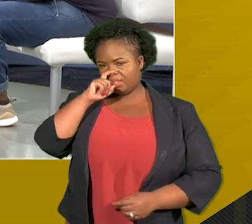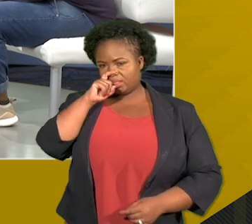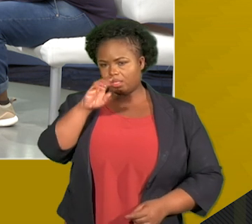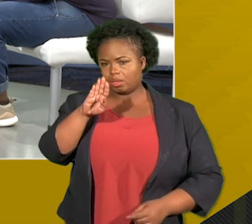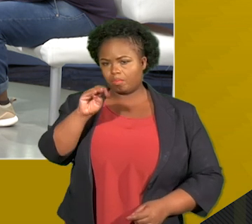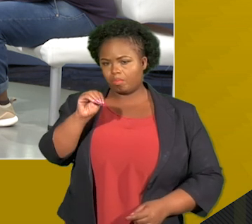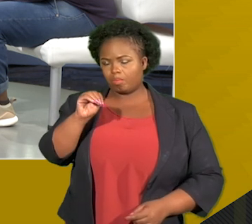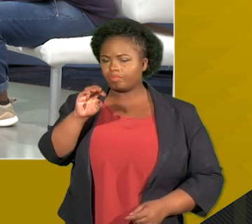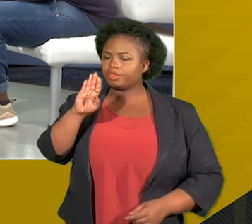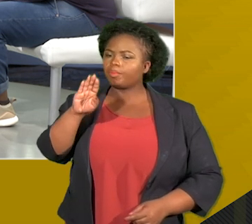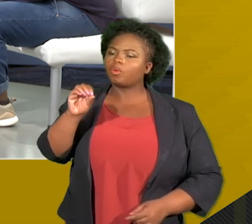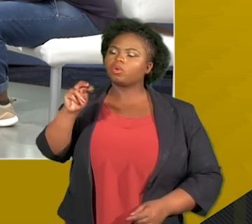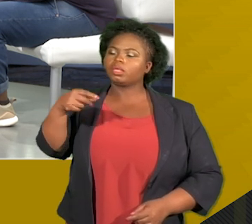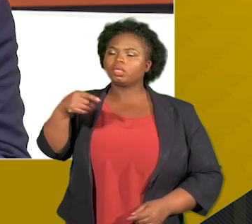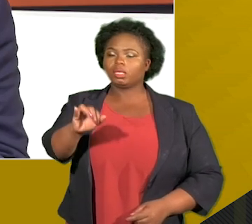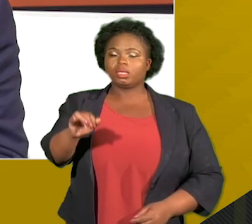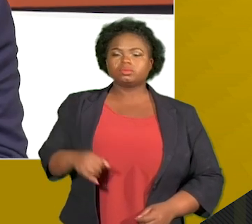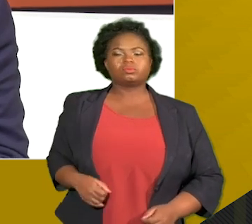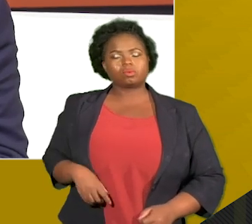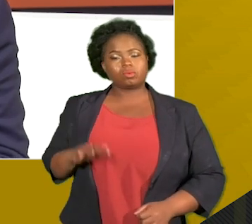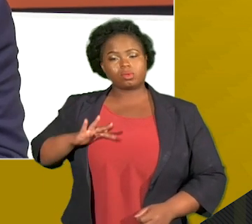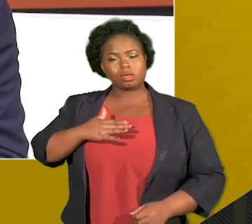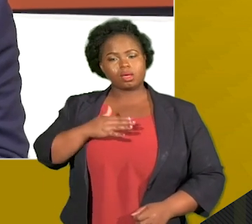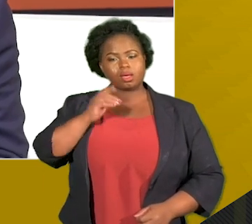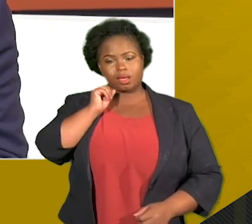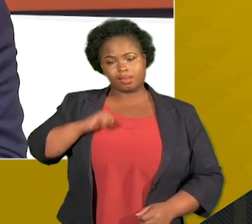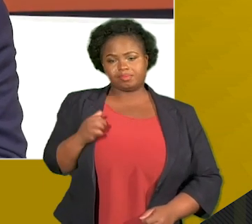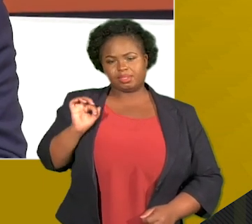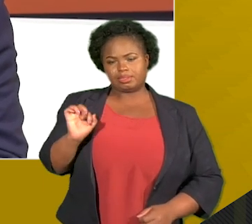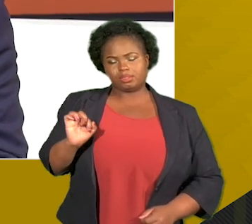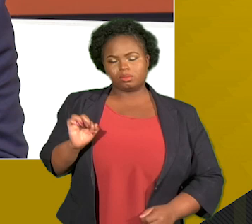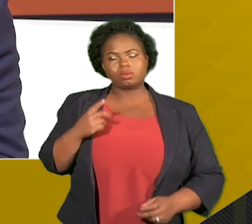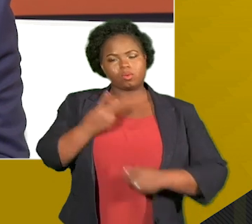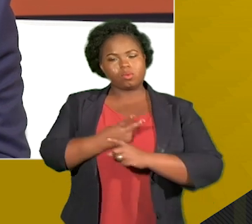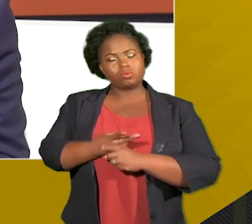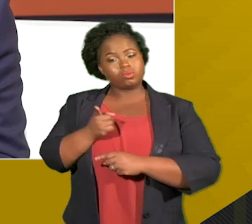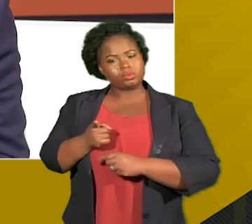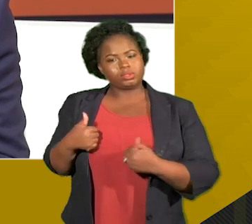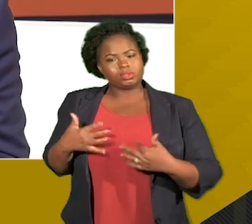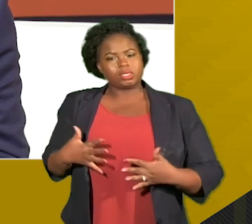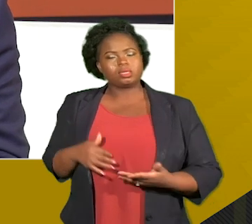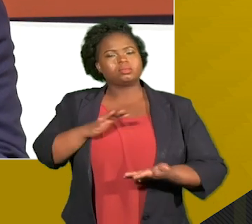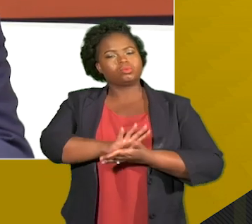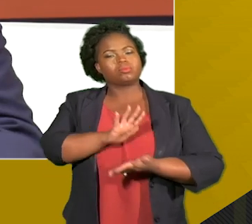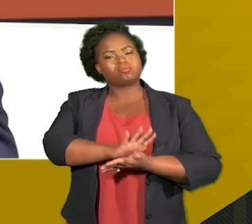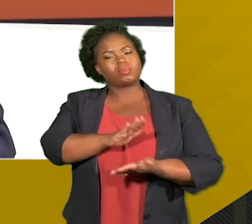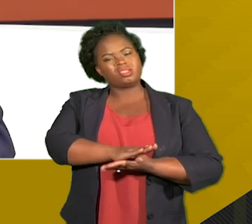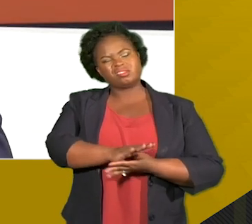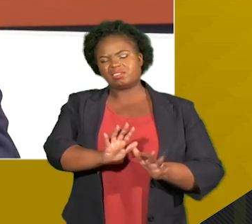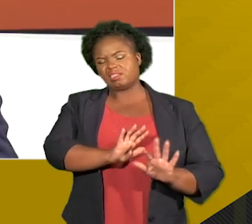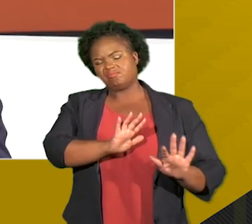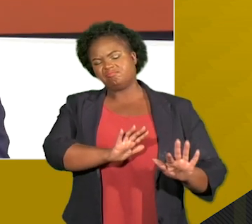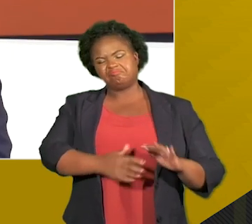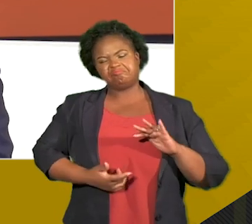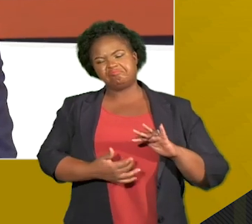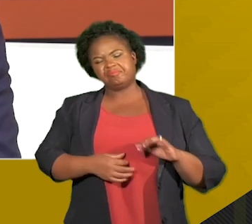Her husband Pat is an artist. She started out as studying art and printmaking, decided she didn't really have